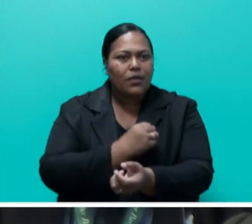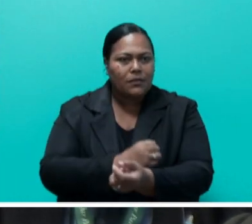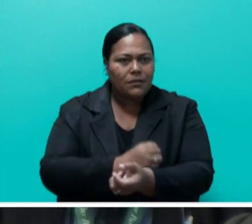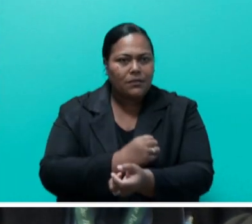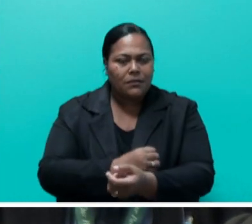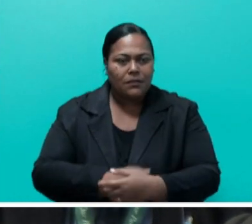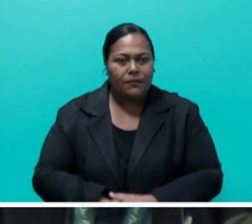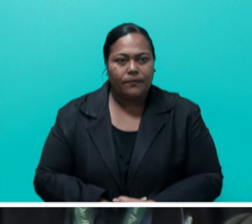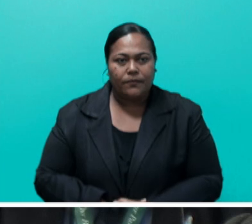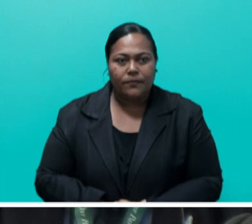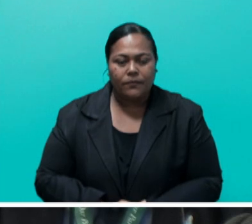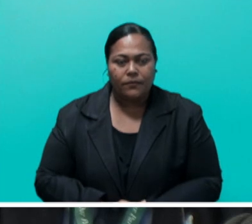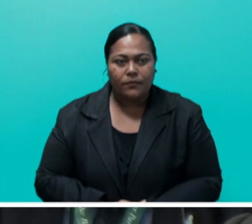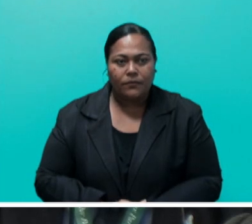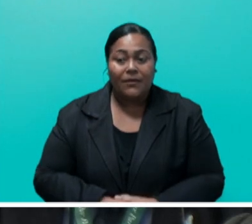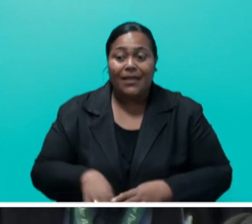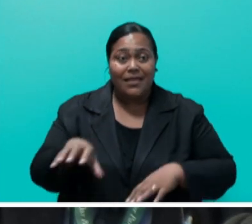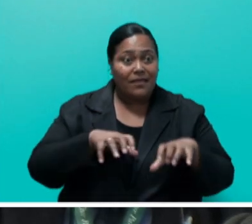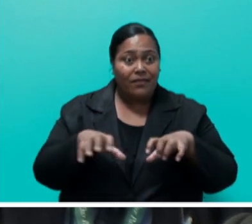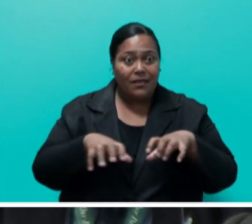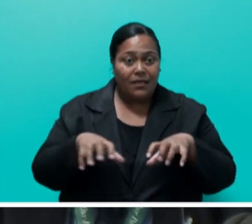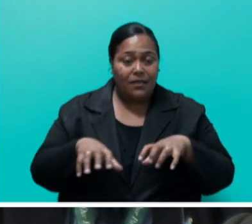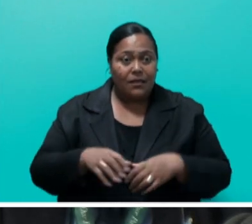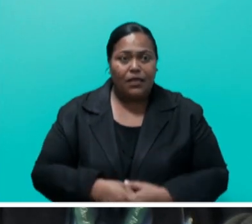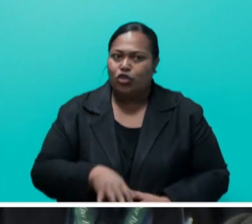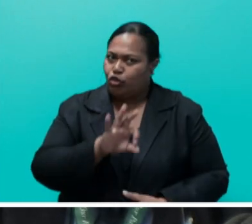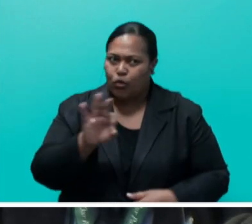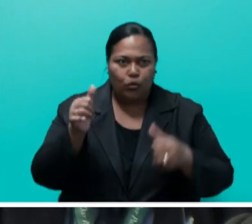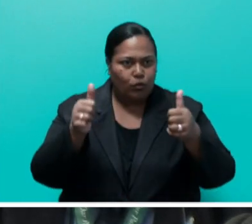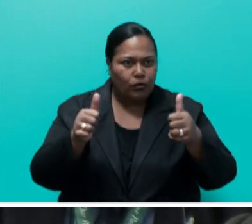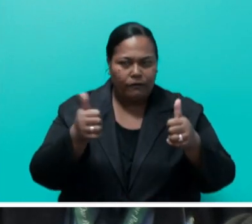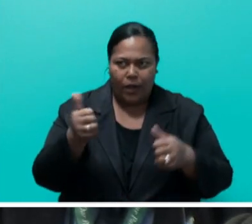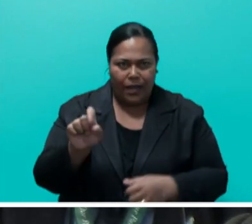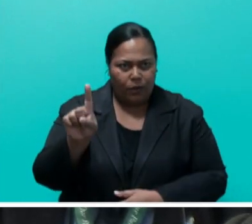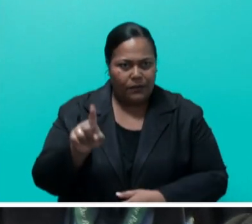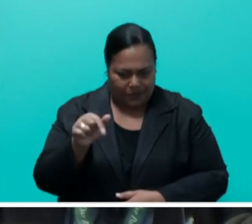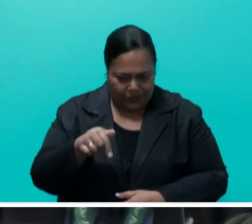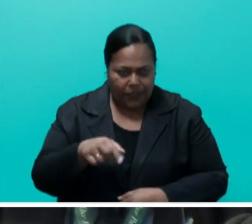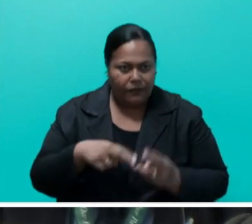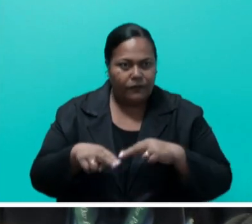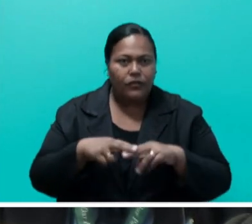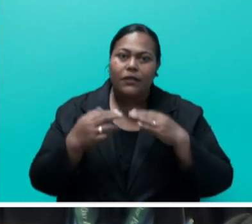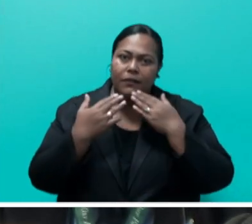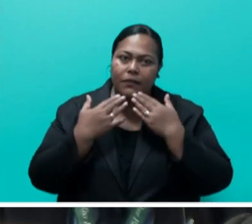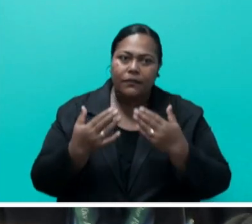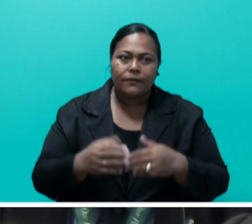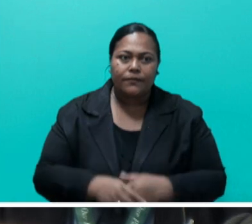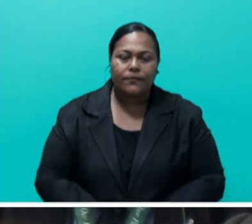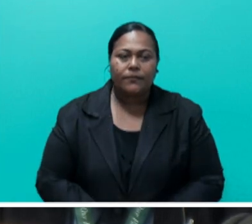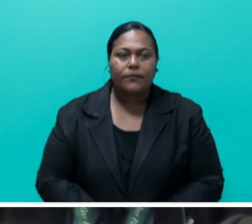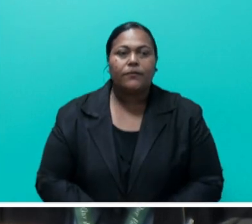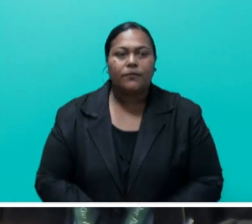illicit drugs activity that is not good for anyone here in Fiji. Thank you. Thank